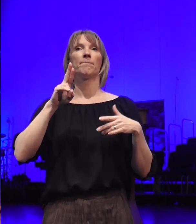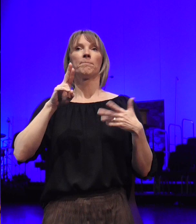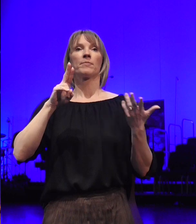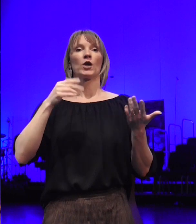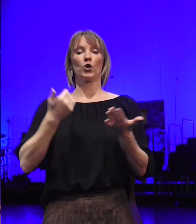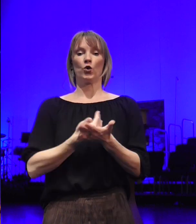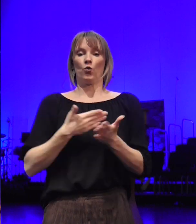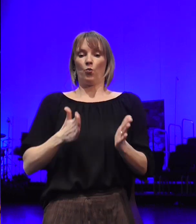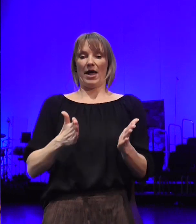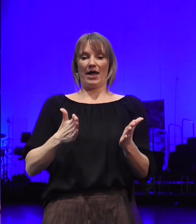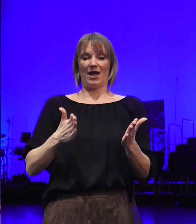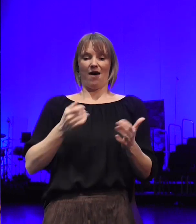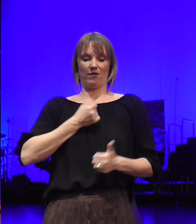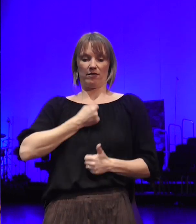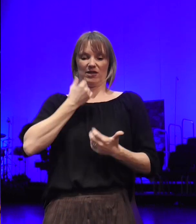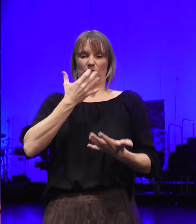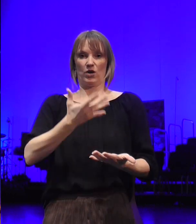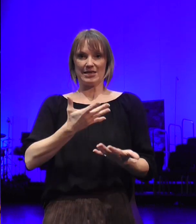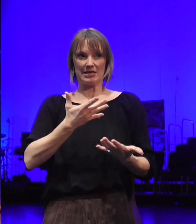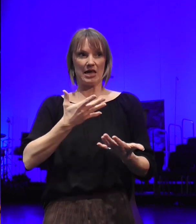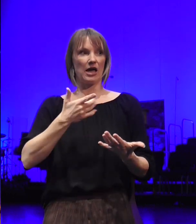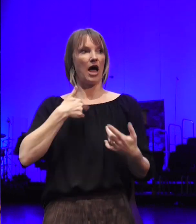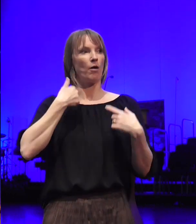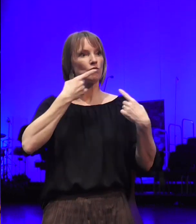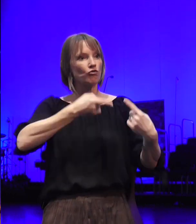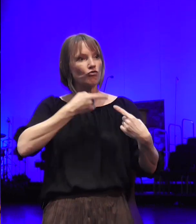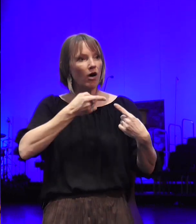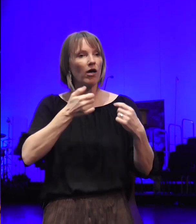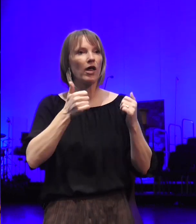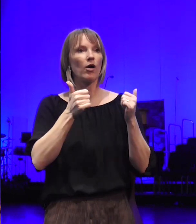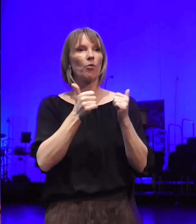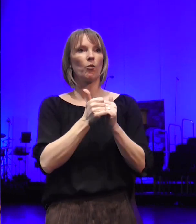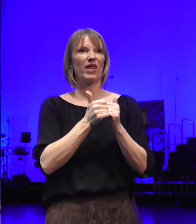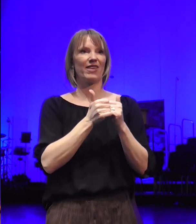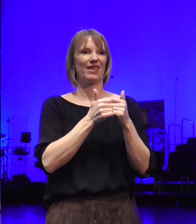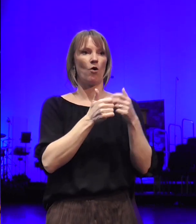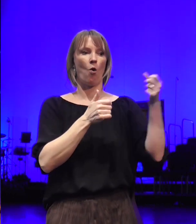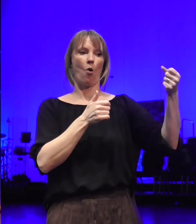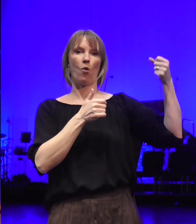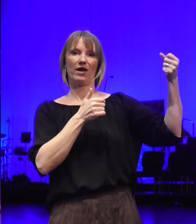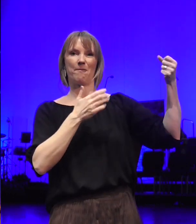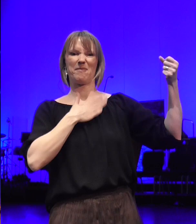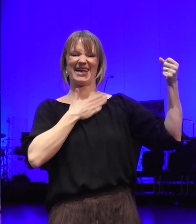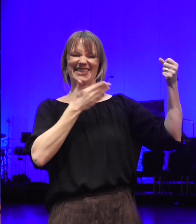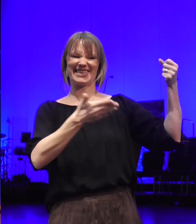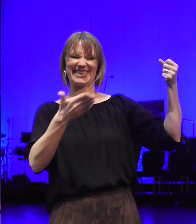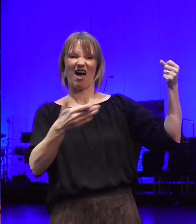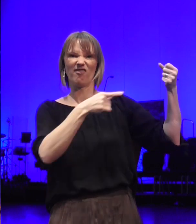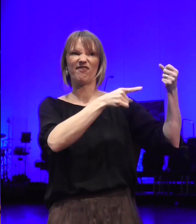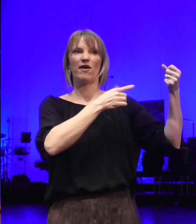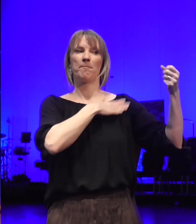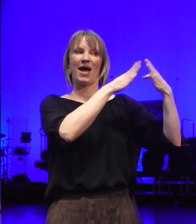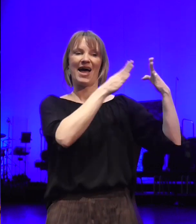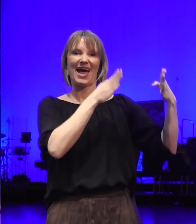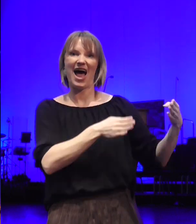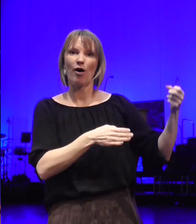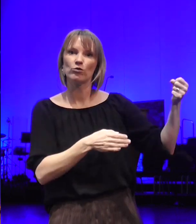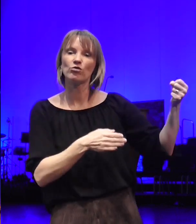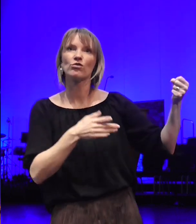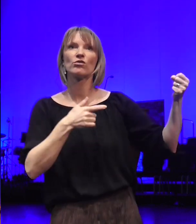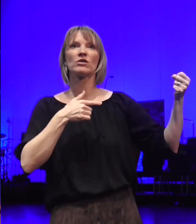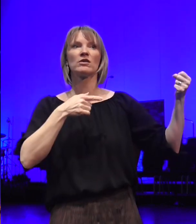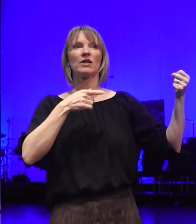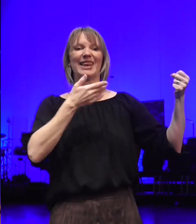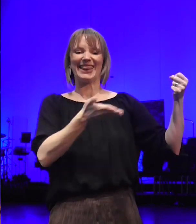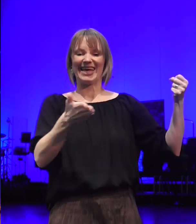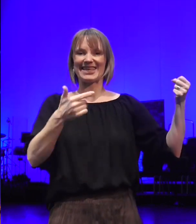new way of being, struggling with hanging on to my stuff, hanging on to my house, hanging on to the